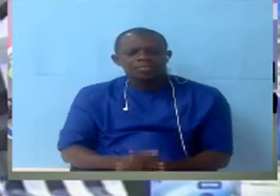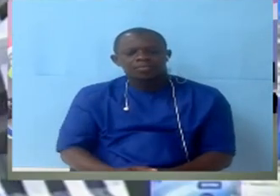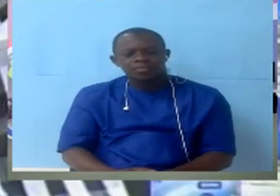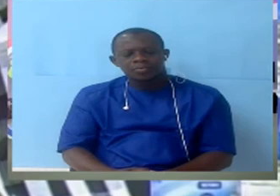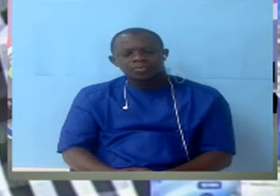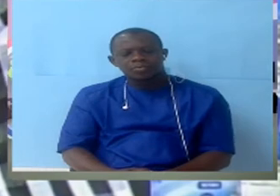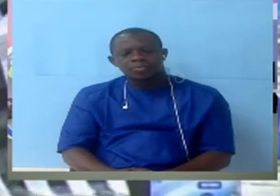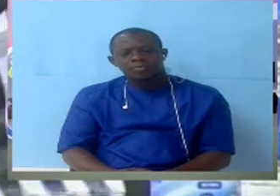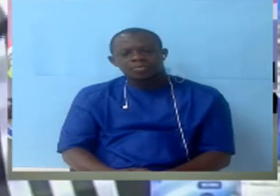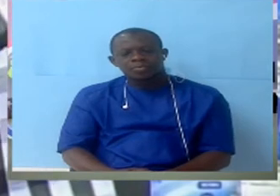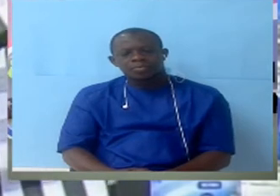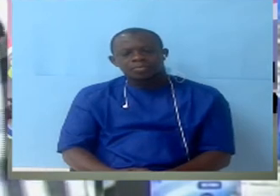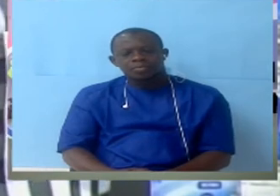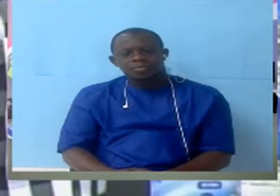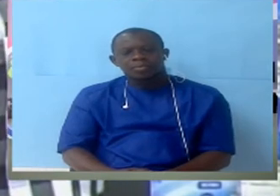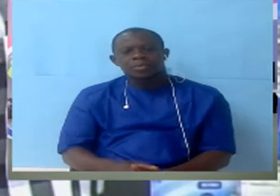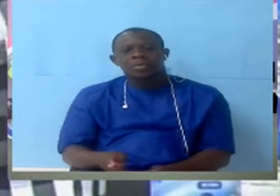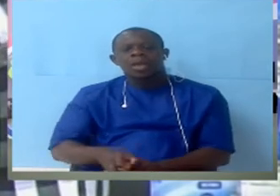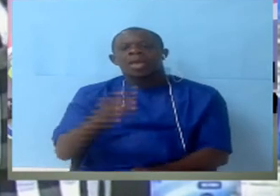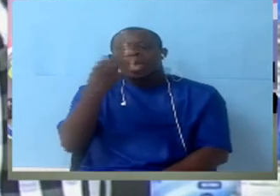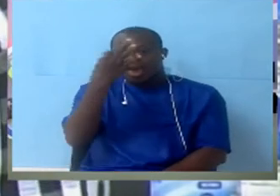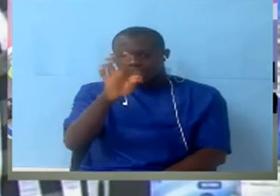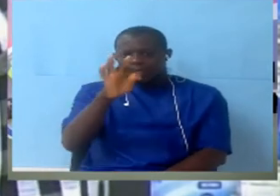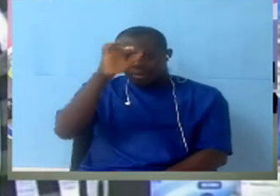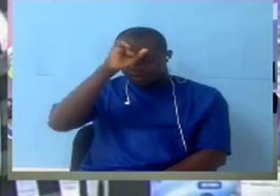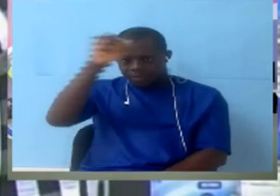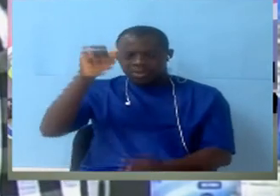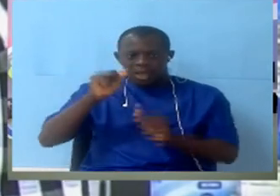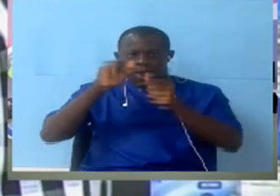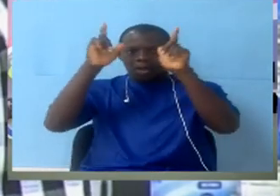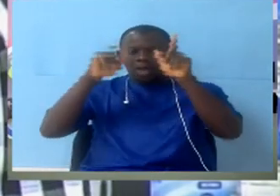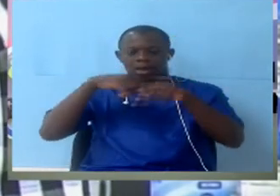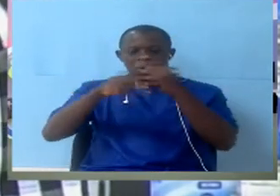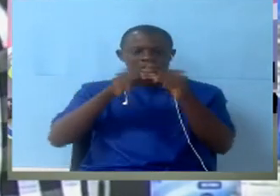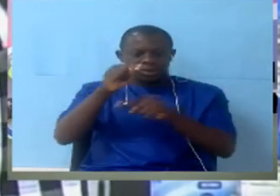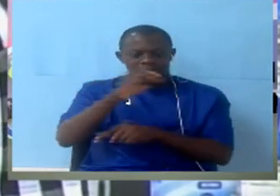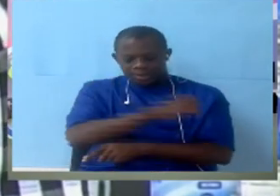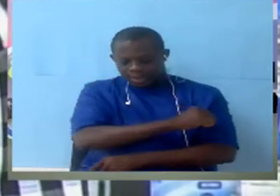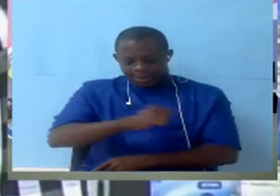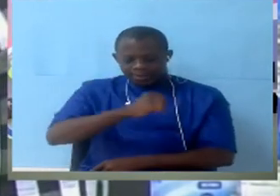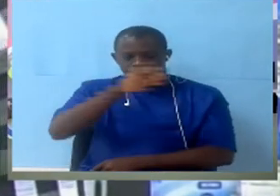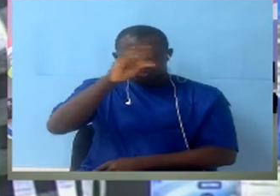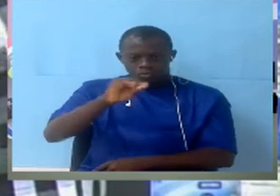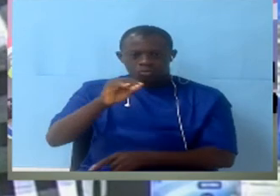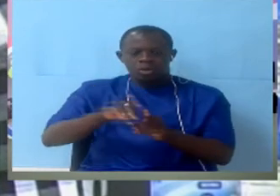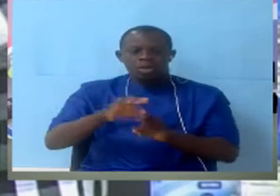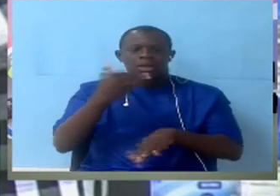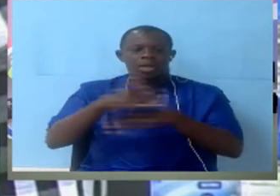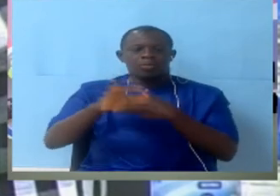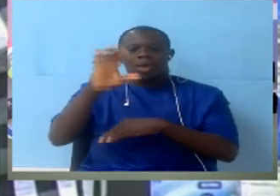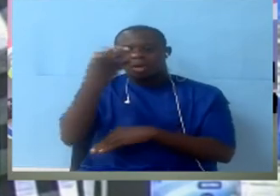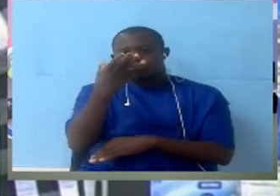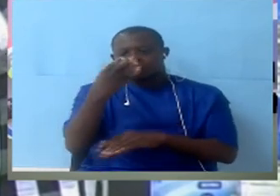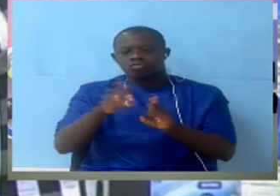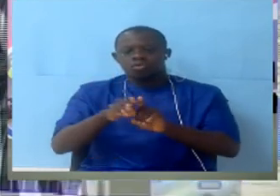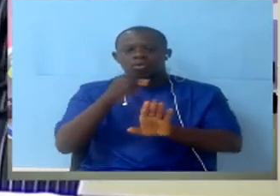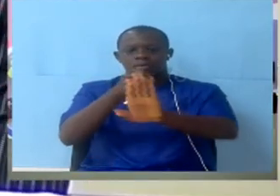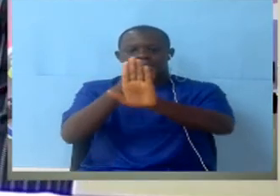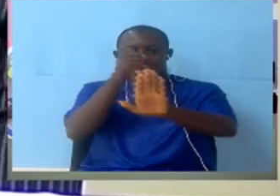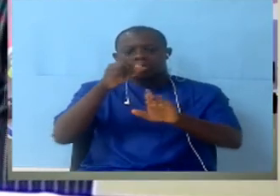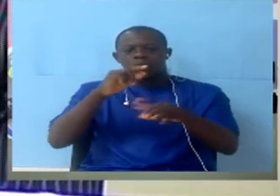Isn't that normal? If the president is aware of that crime committed, they will not be able to cover it up.